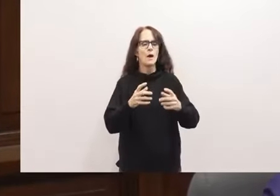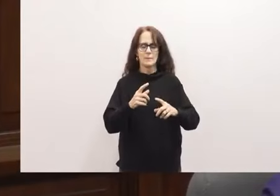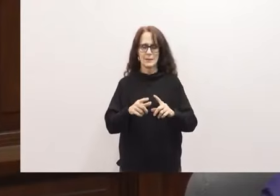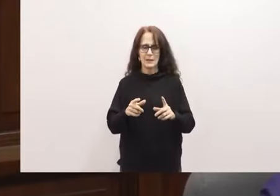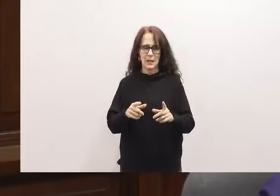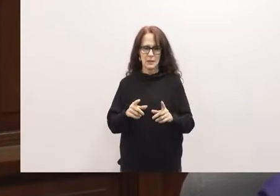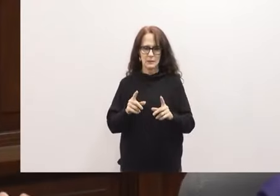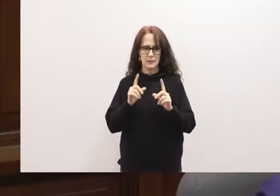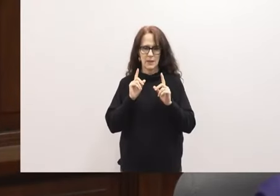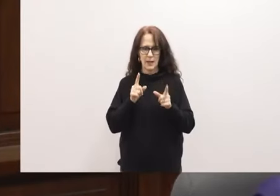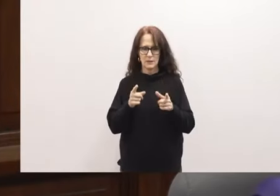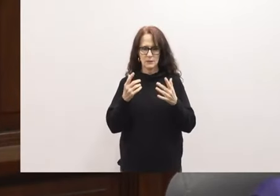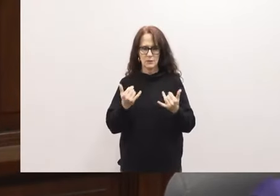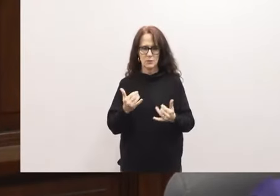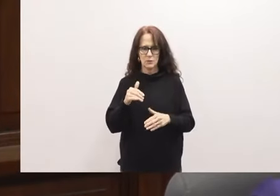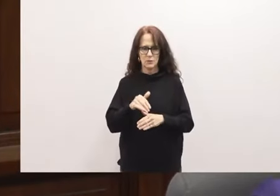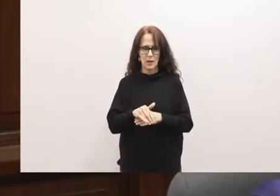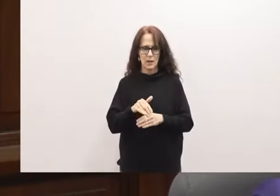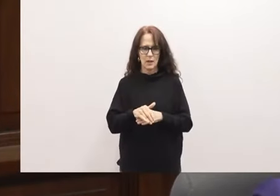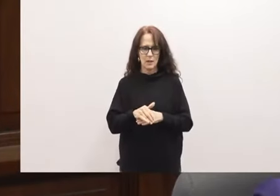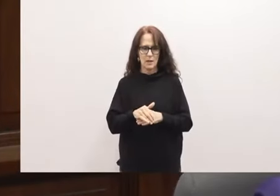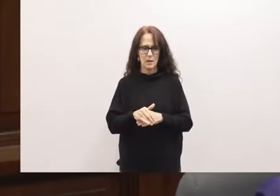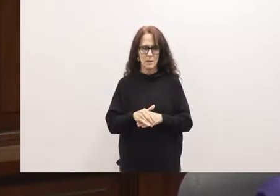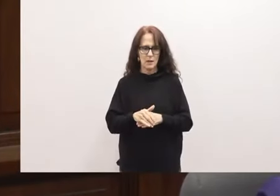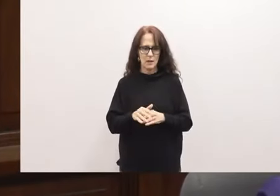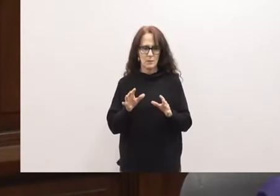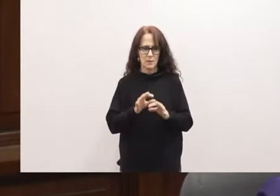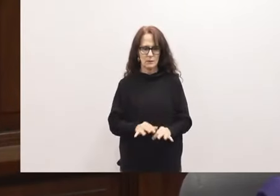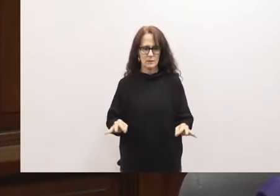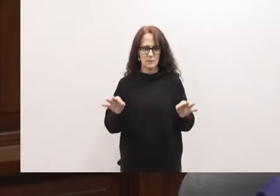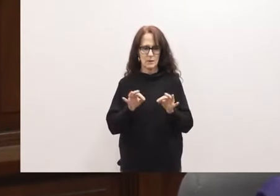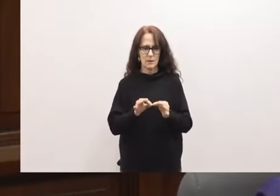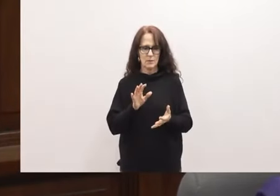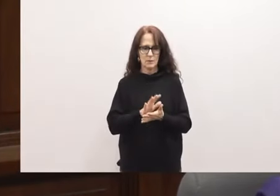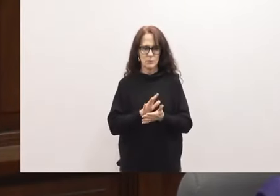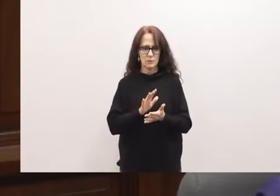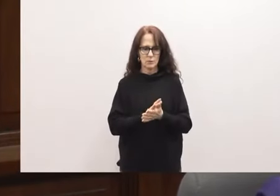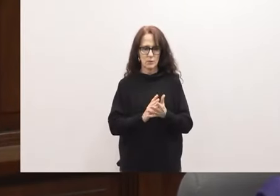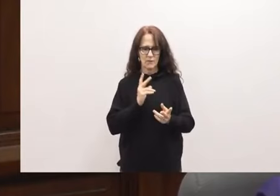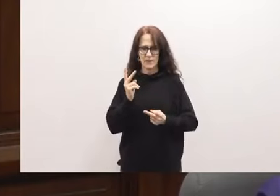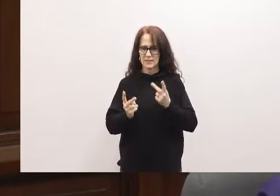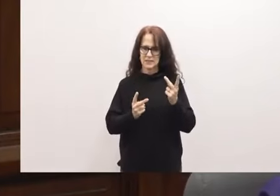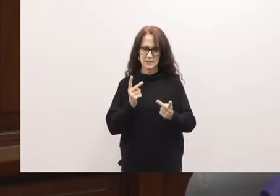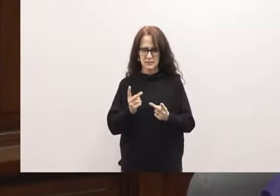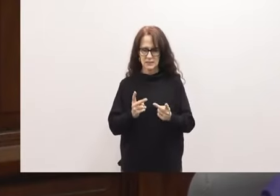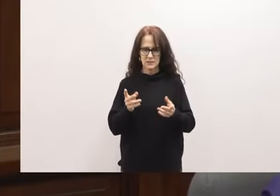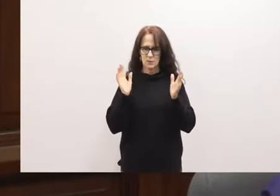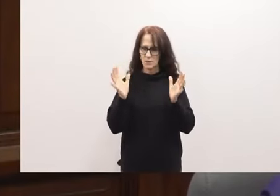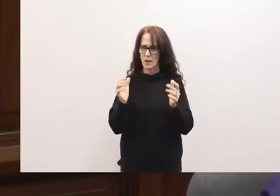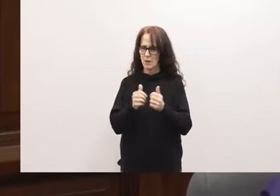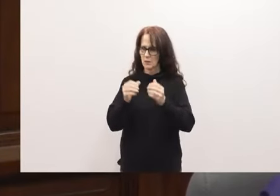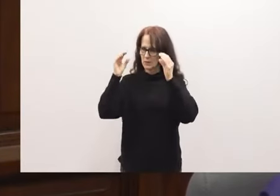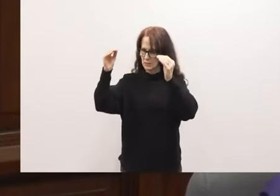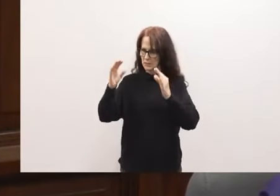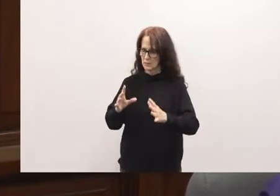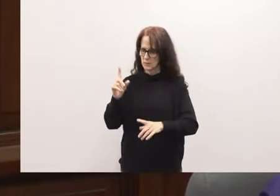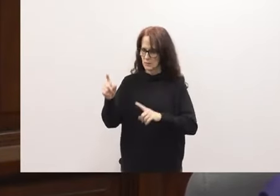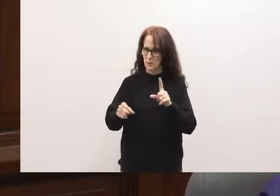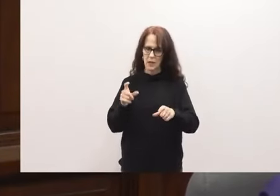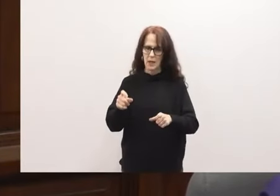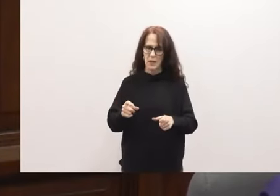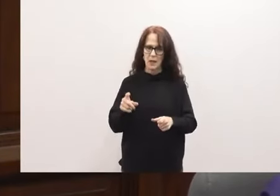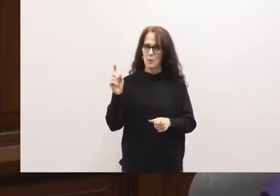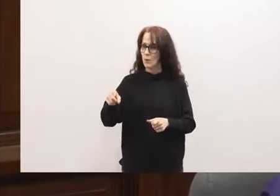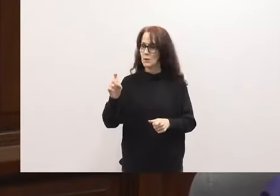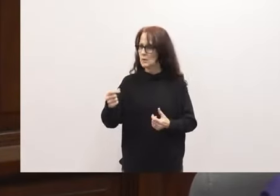to answer tonight, but to me, that's what really is gonna matter when we do school site visits, when we talk to teachers, when we ask teachers what